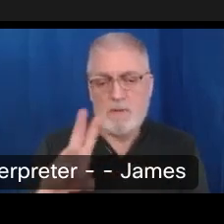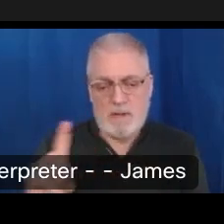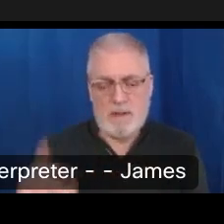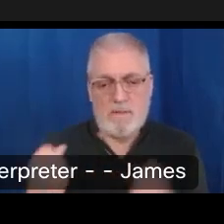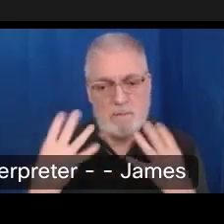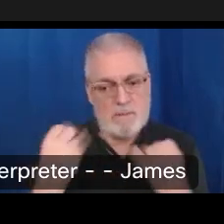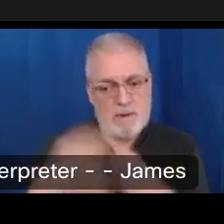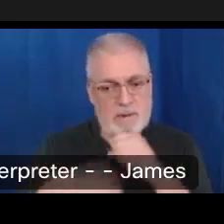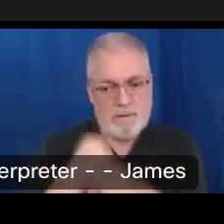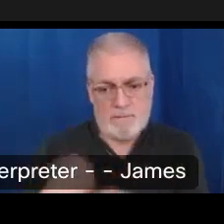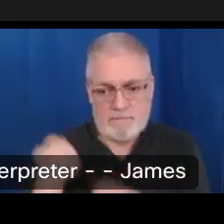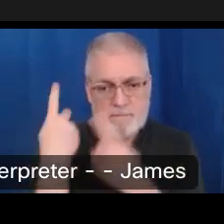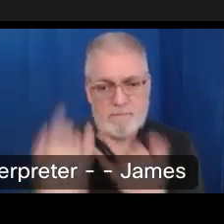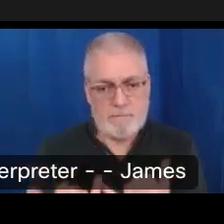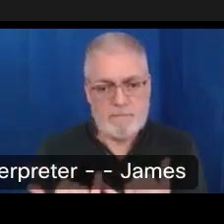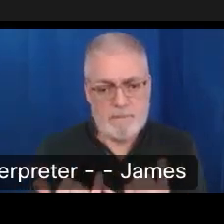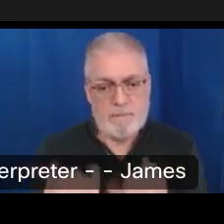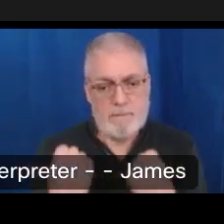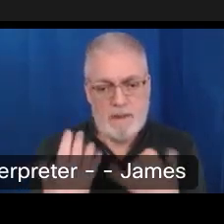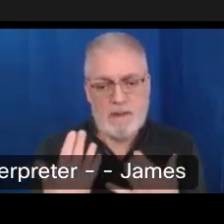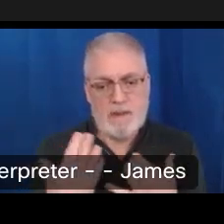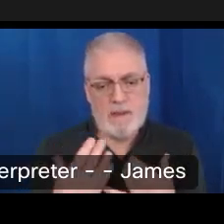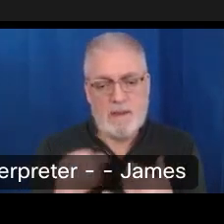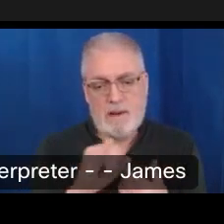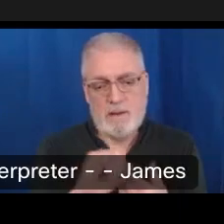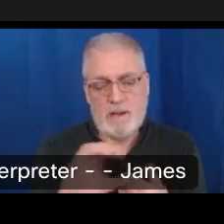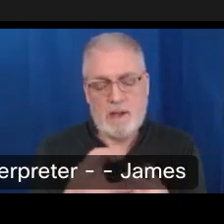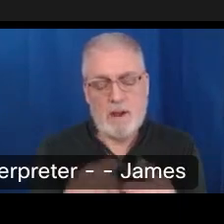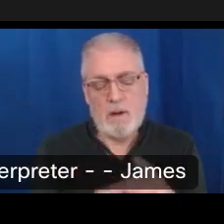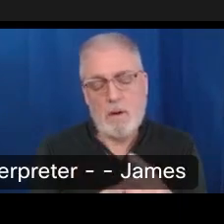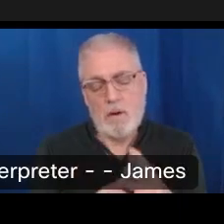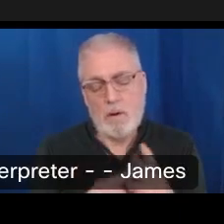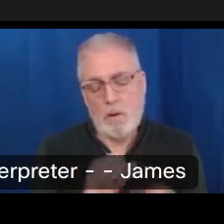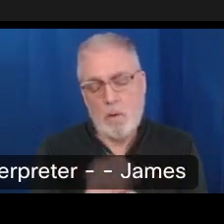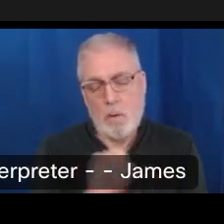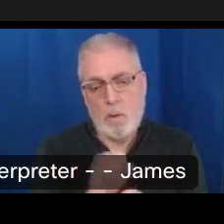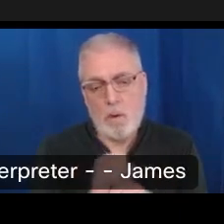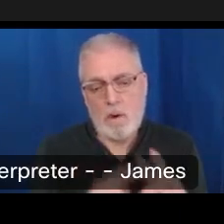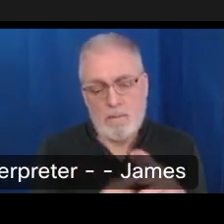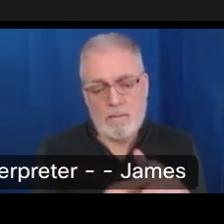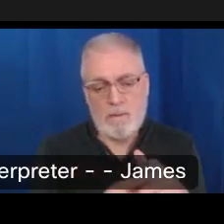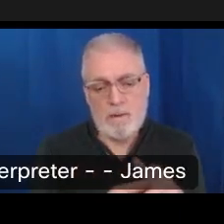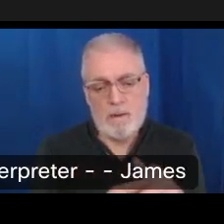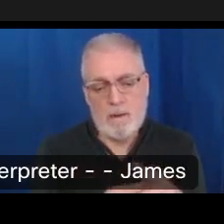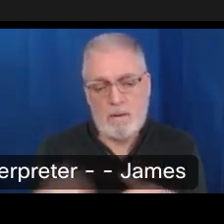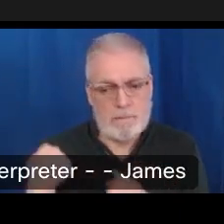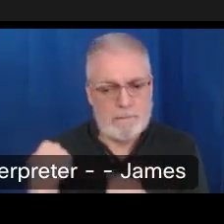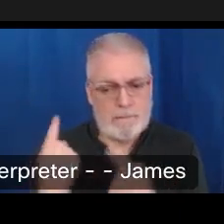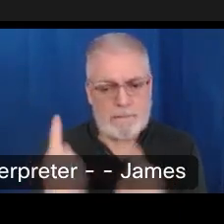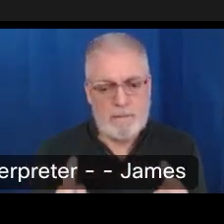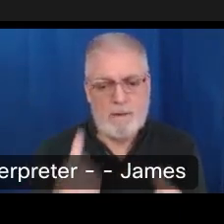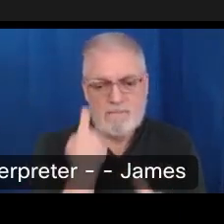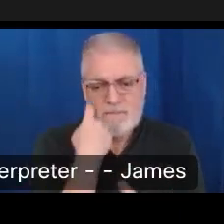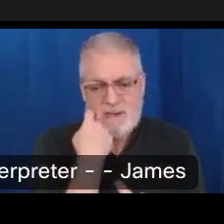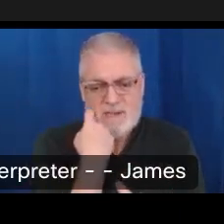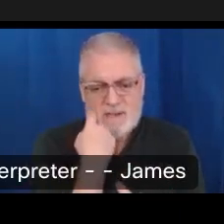number of integrated care initiatives, but we've really taken it to a new level over the last several years.